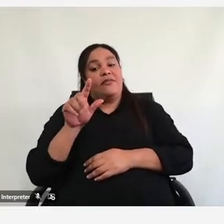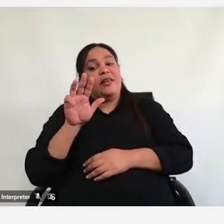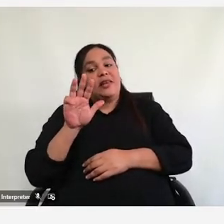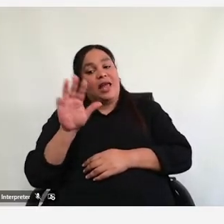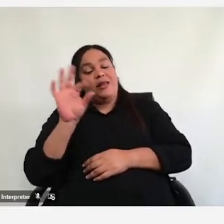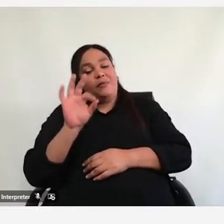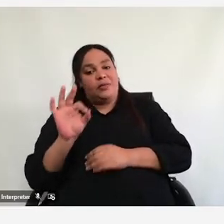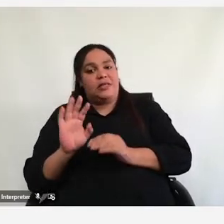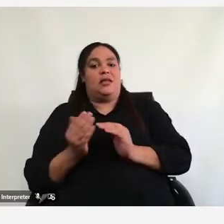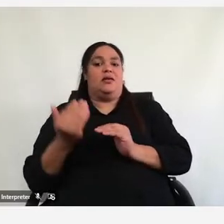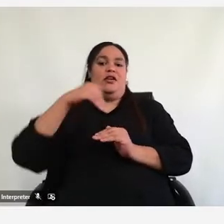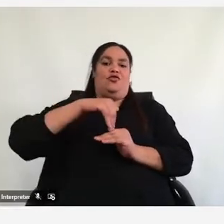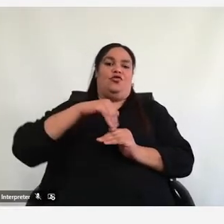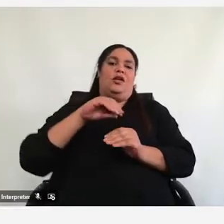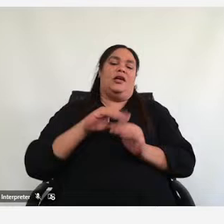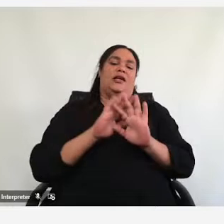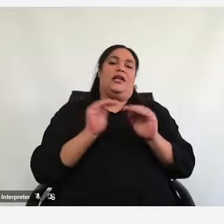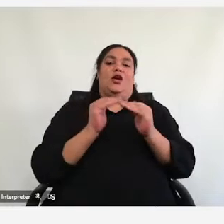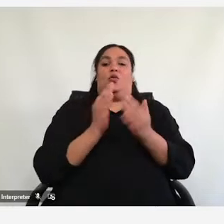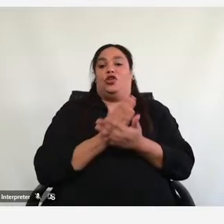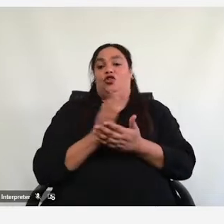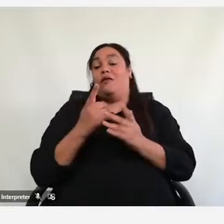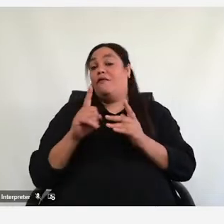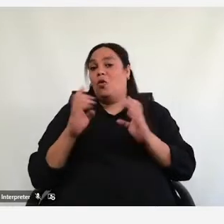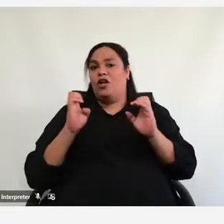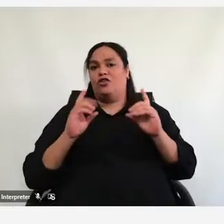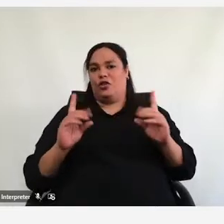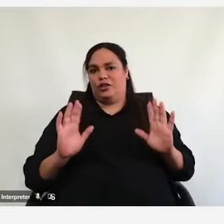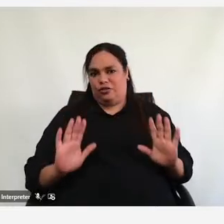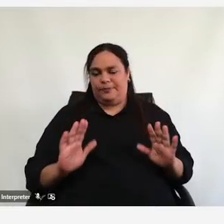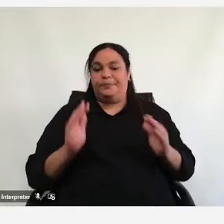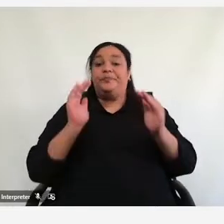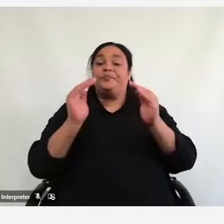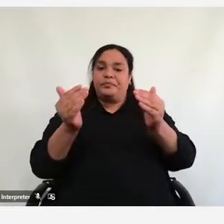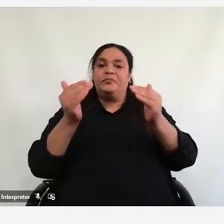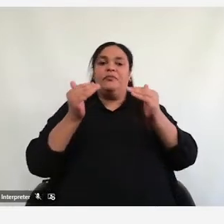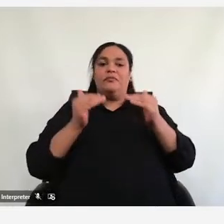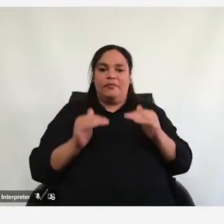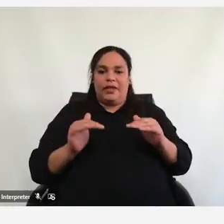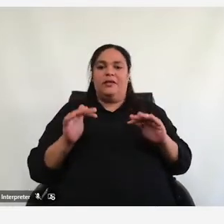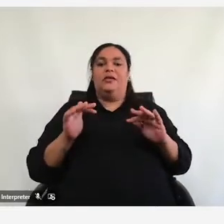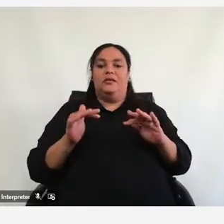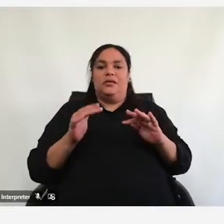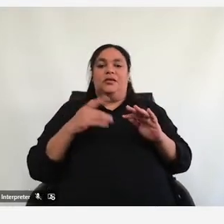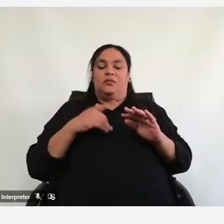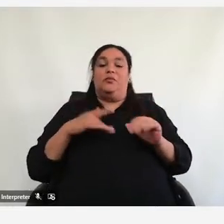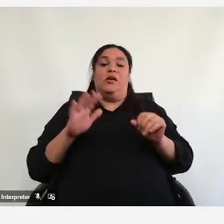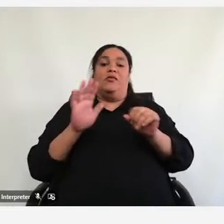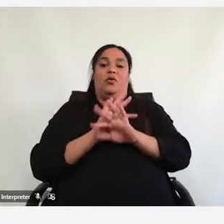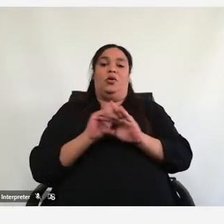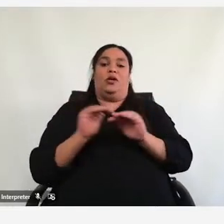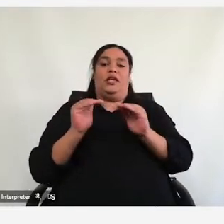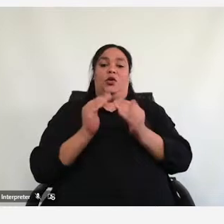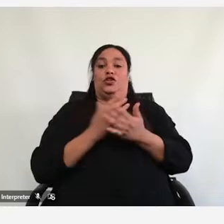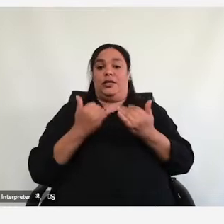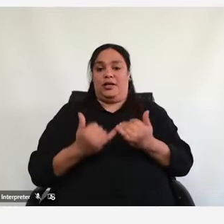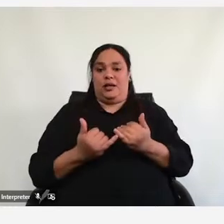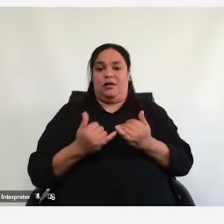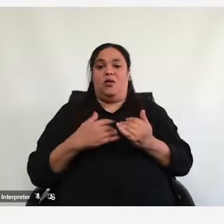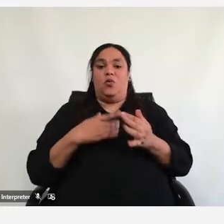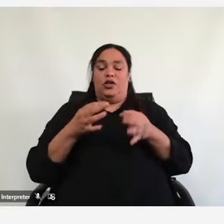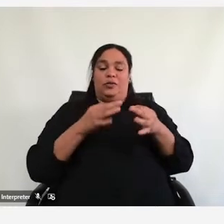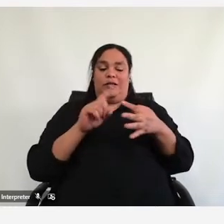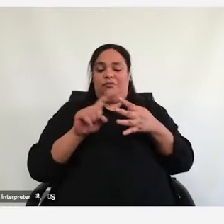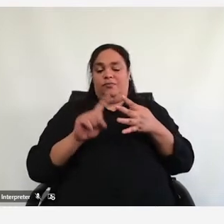8.79% increase in the equitable share for education. Then, and I'm going to come to the full equitable share now. I just want to go through the